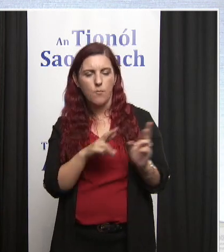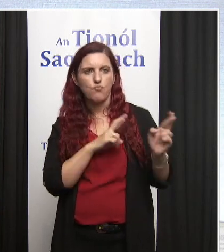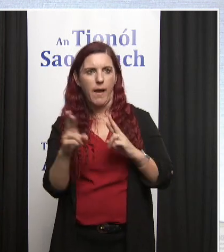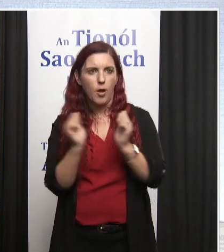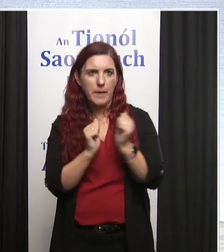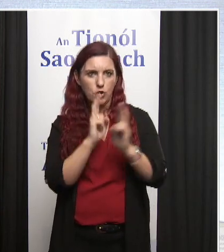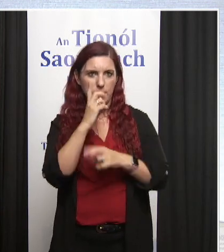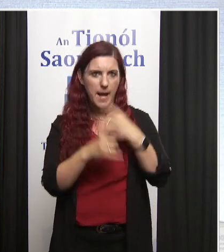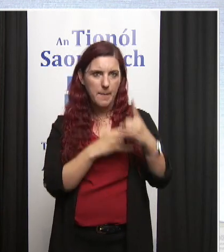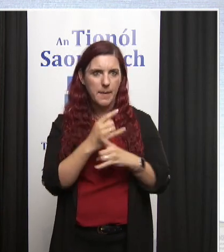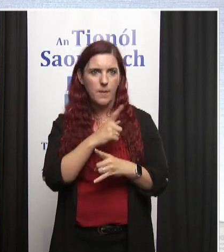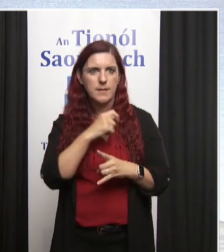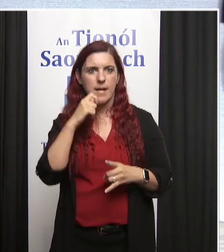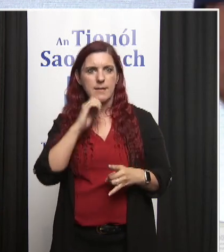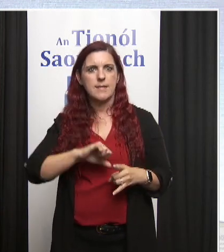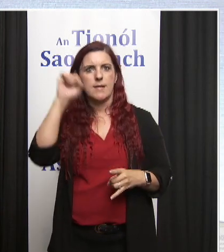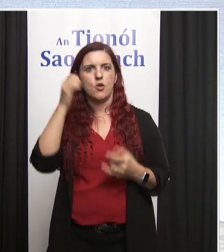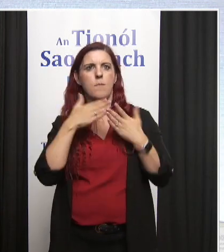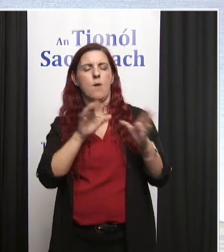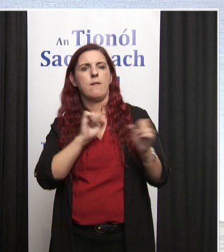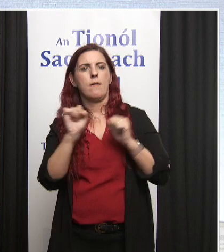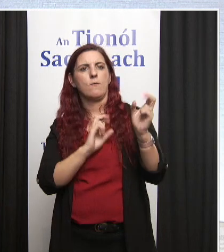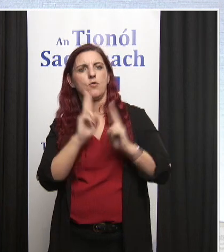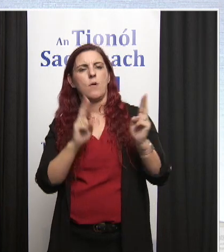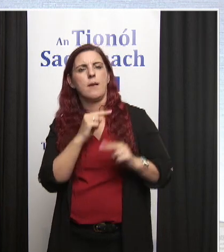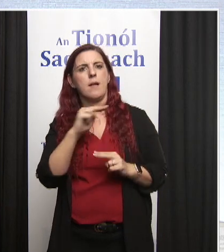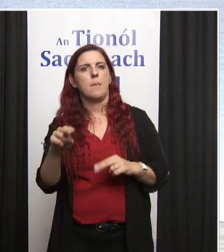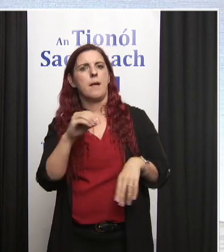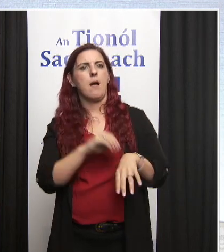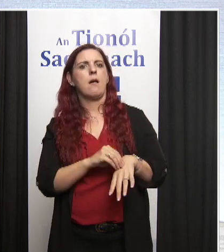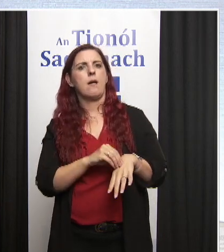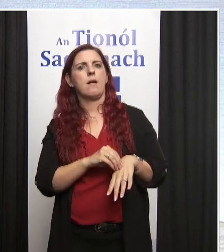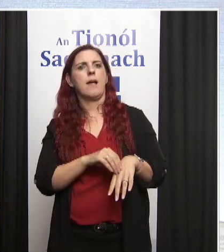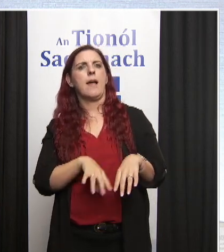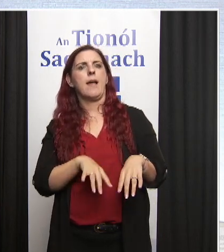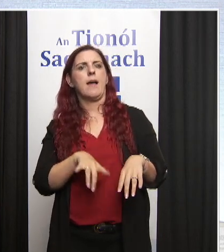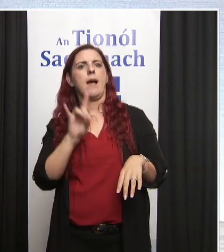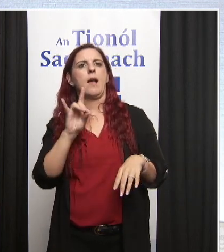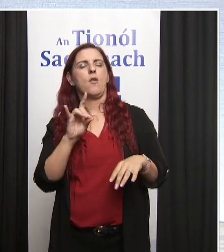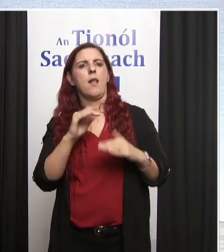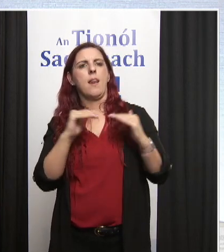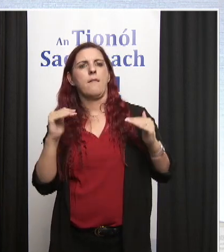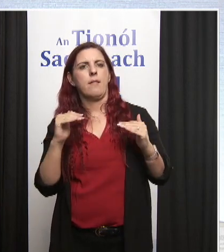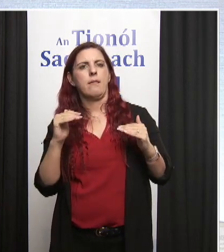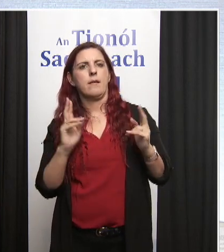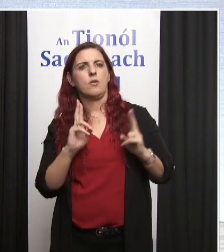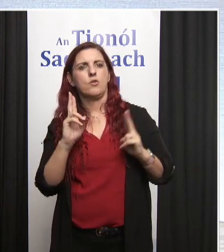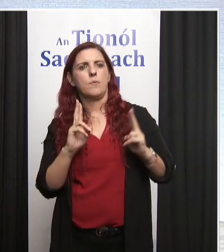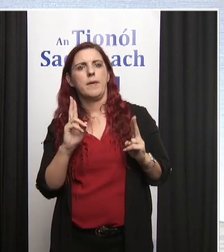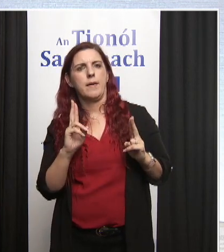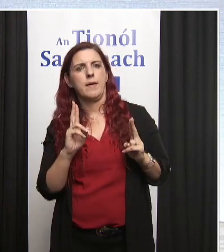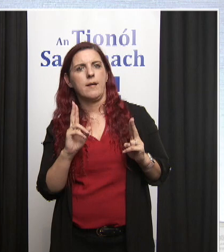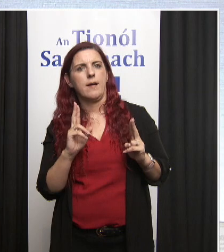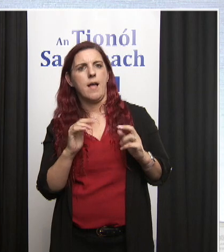said that the senior public servant should not be on a higher level of seniority to the directly elected Mayor. There should